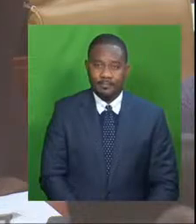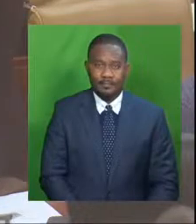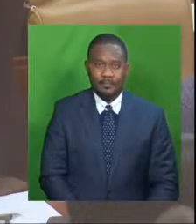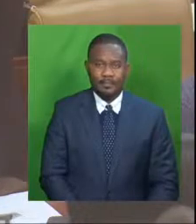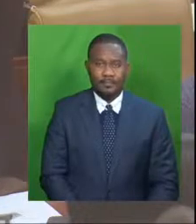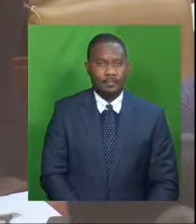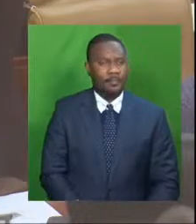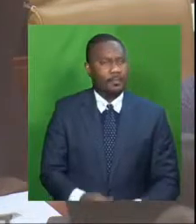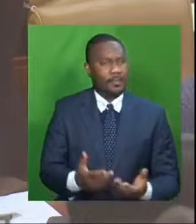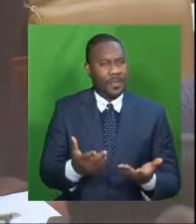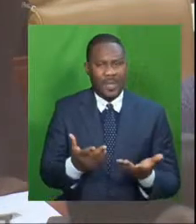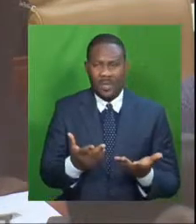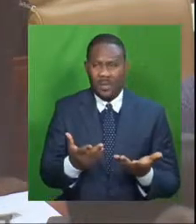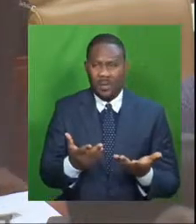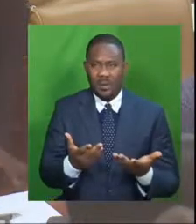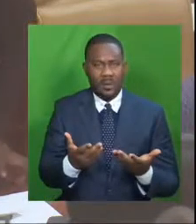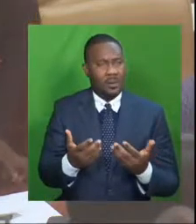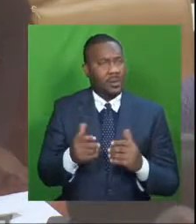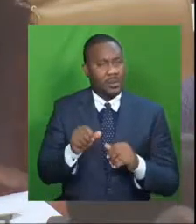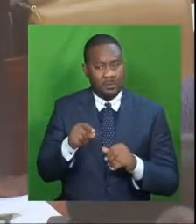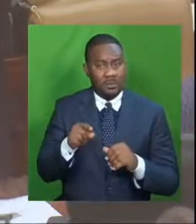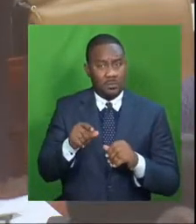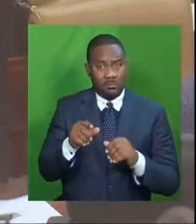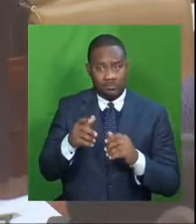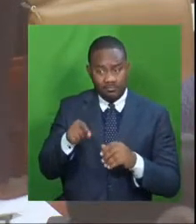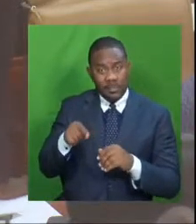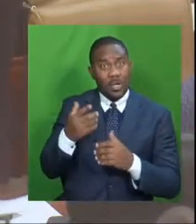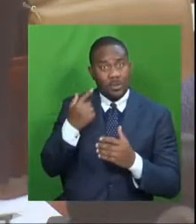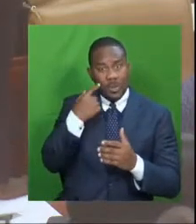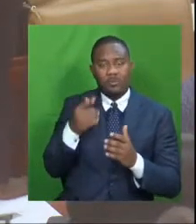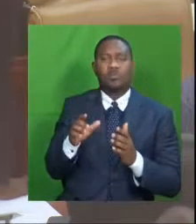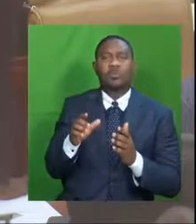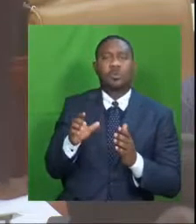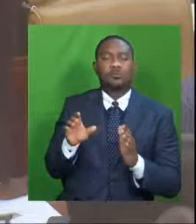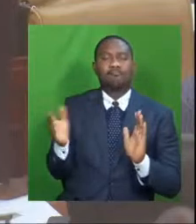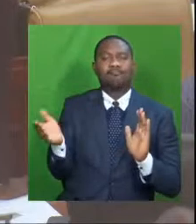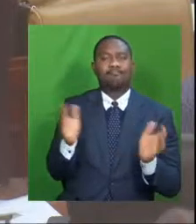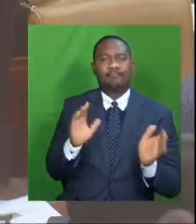medium of exchange or a store in value. Just like, Mr. Speaker, you cannot